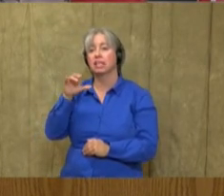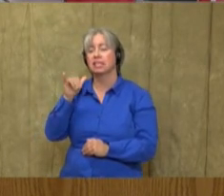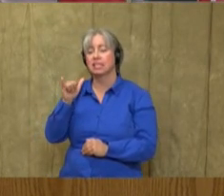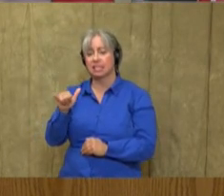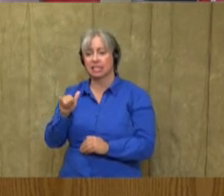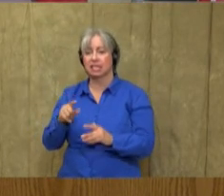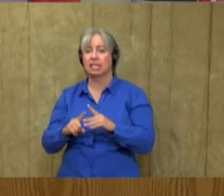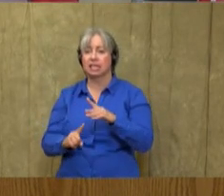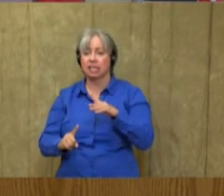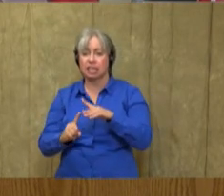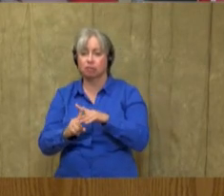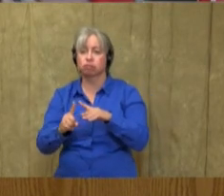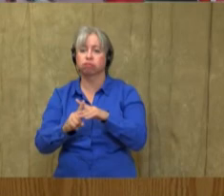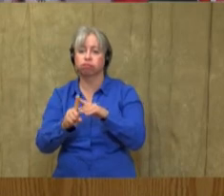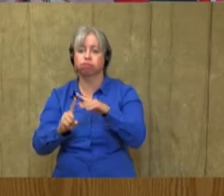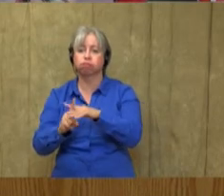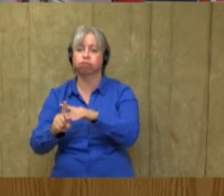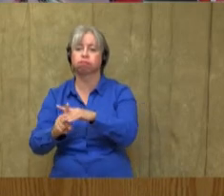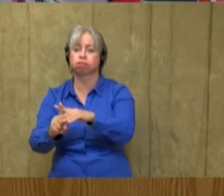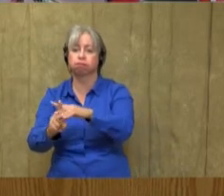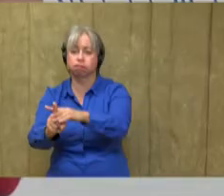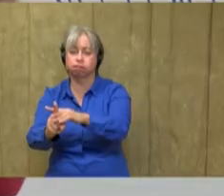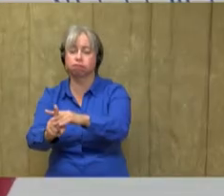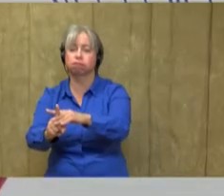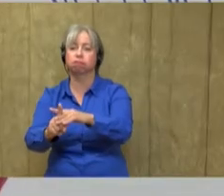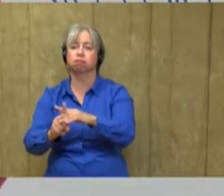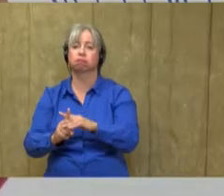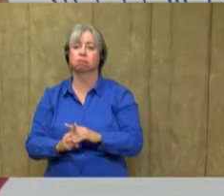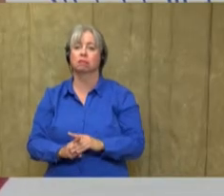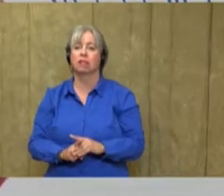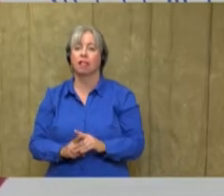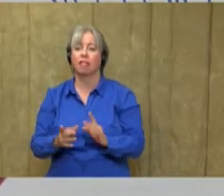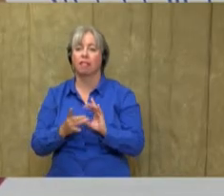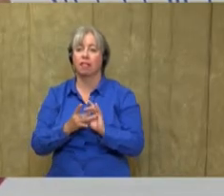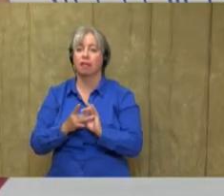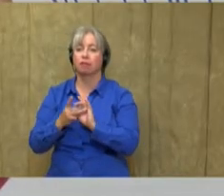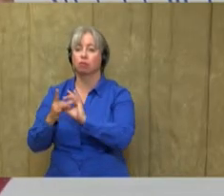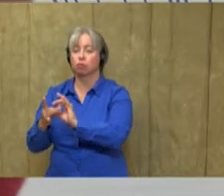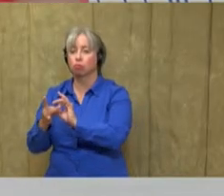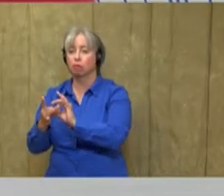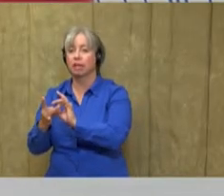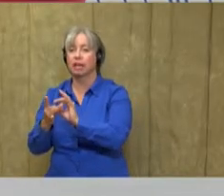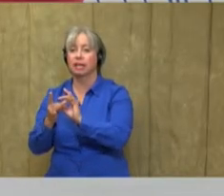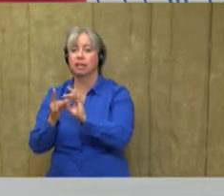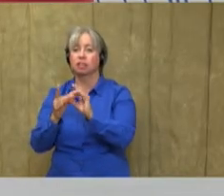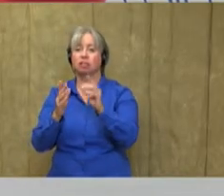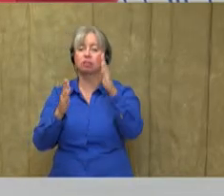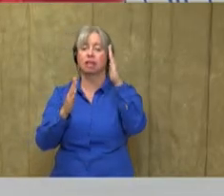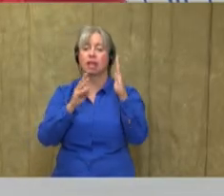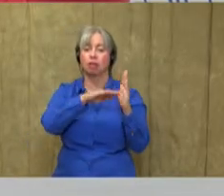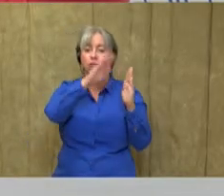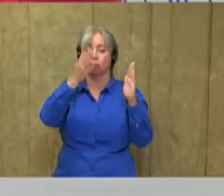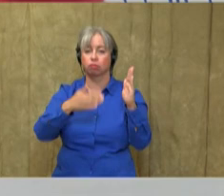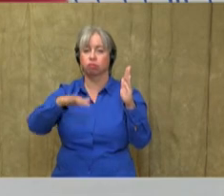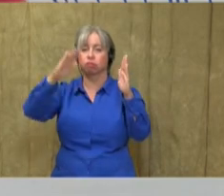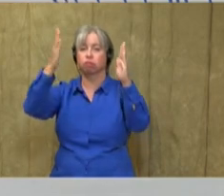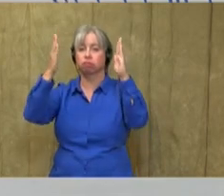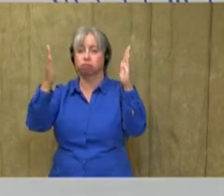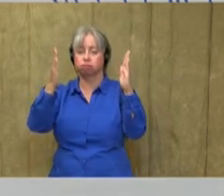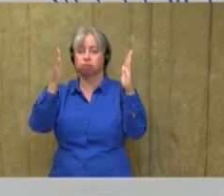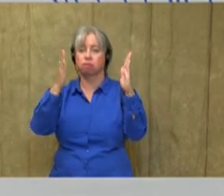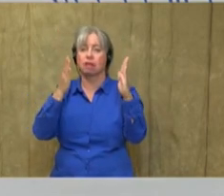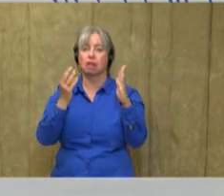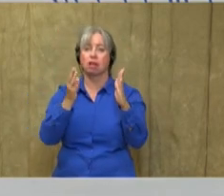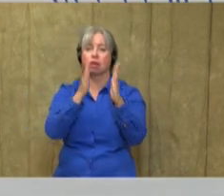were together, we pictured that a frequency, which is related to the wavelength, is how many times